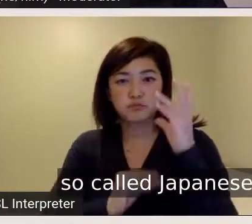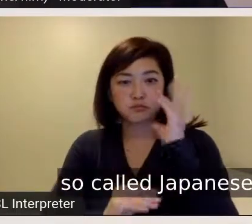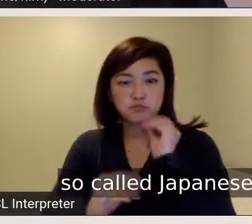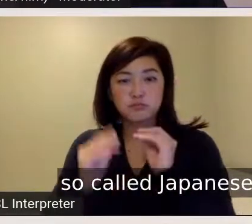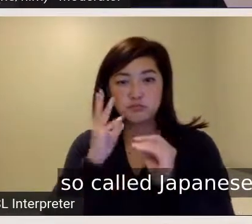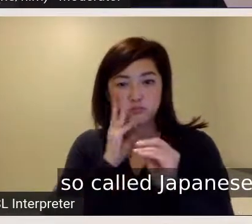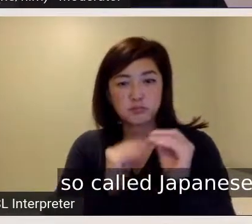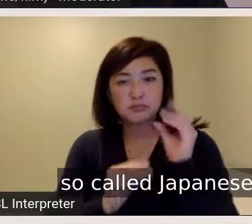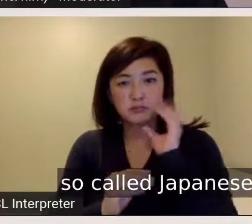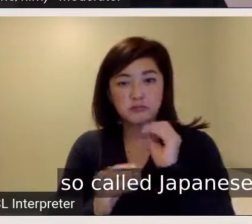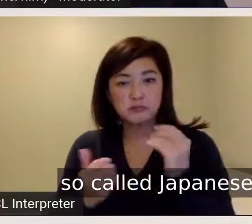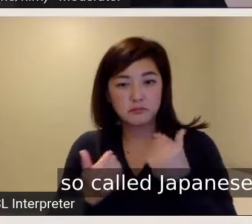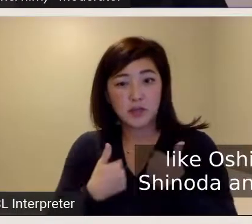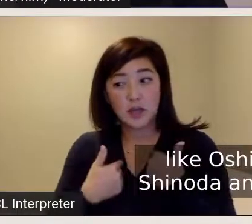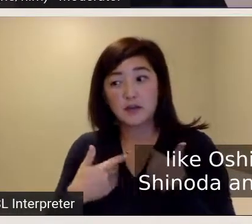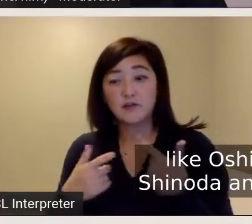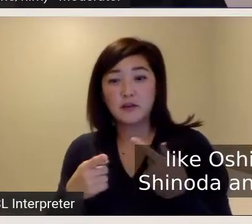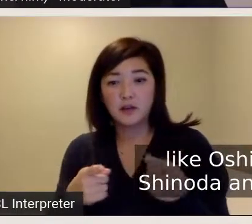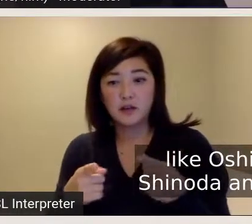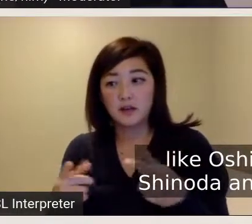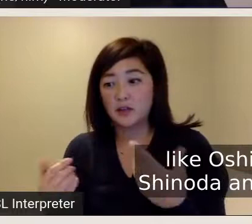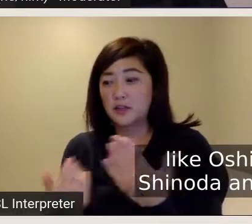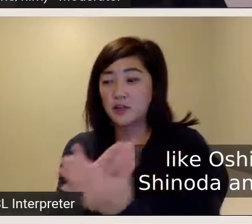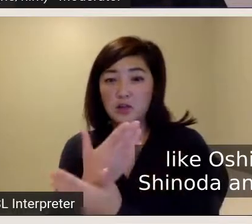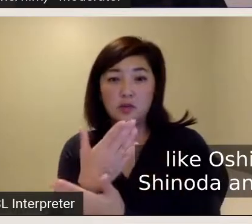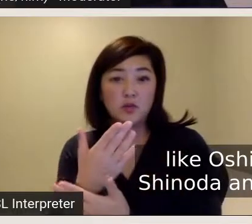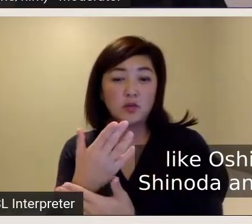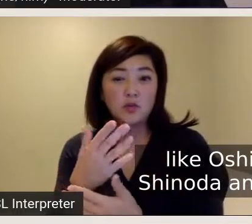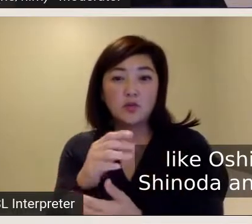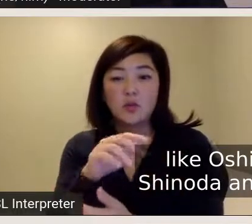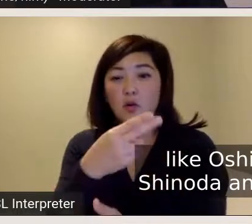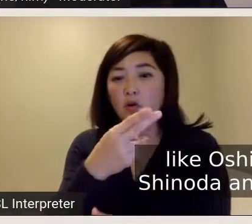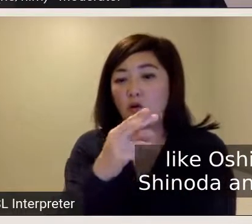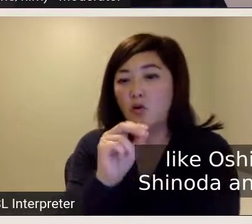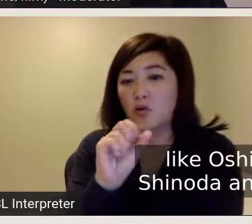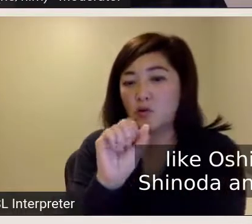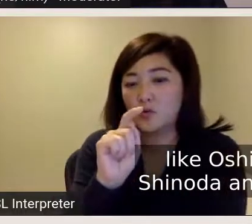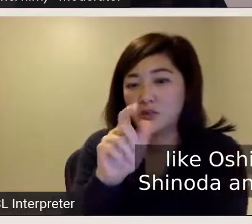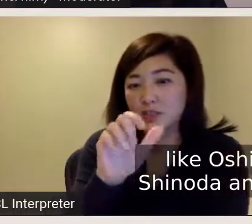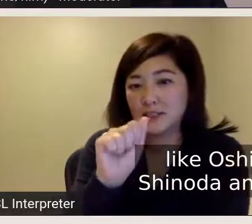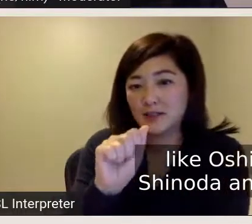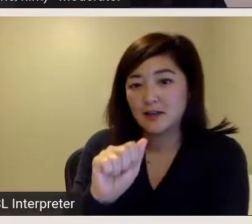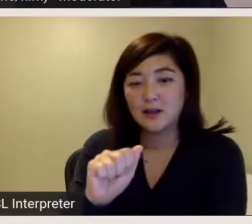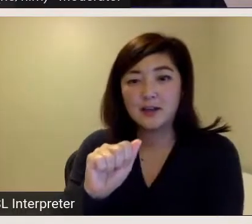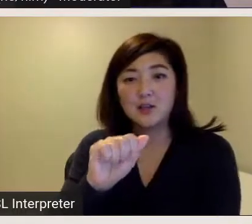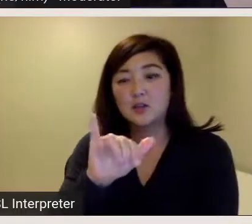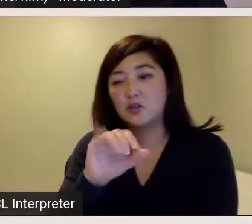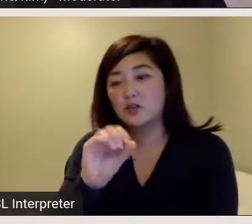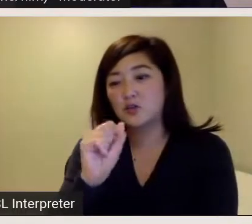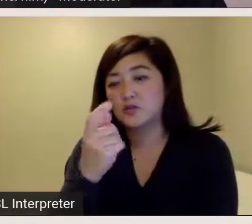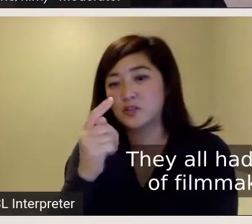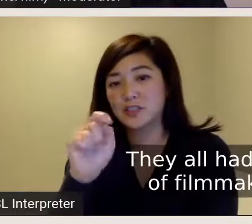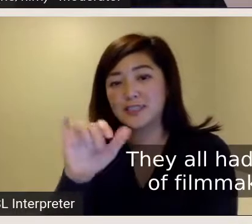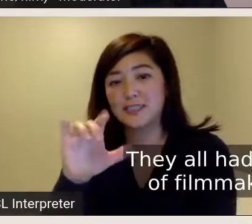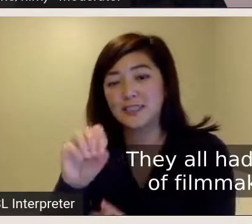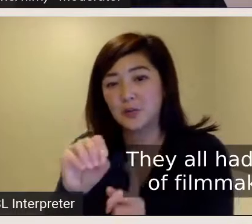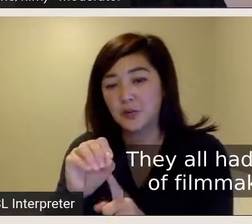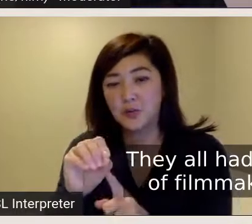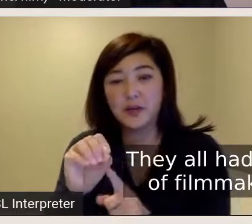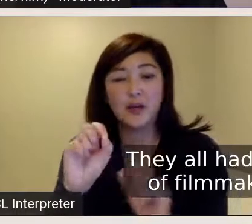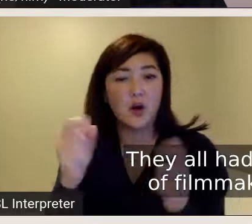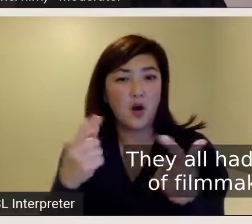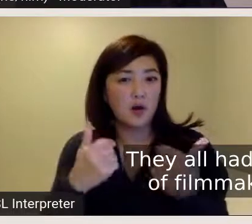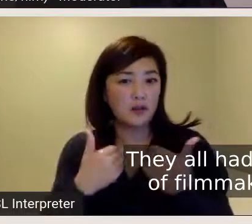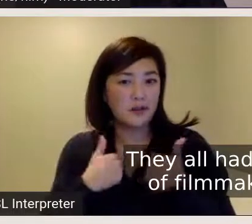so-called Japanese New Wave filmmakers like Oshima, Yoshida, Shinoda, and those people. You know, they all had